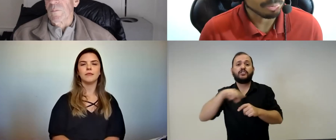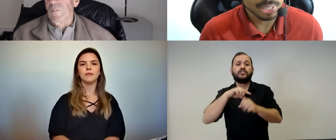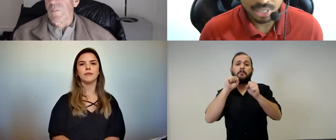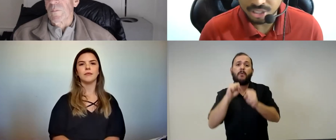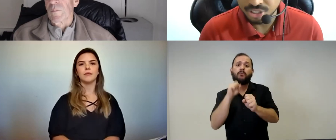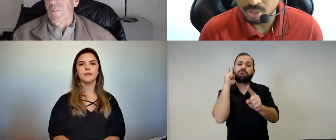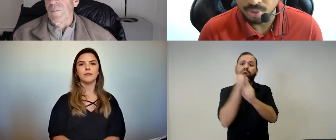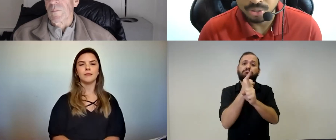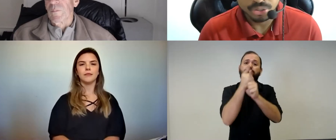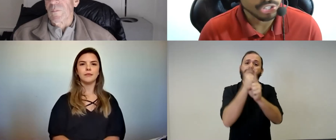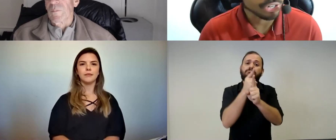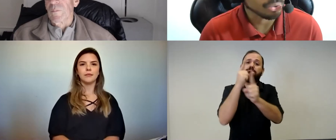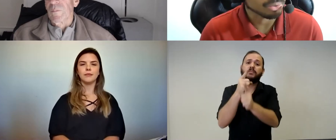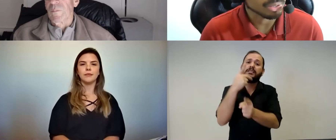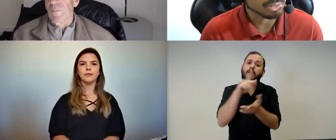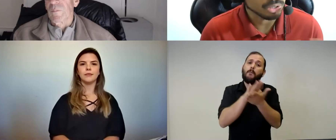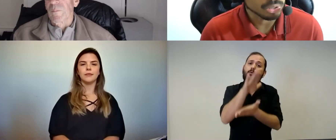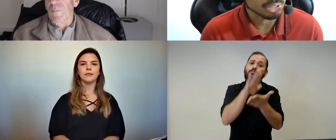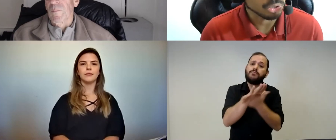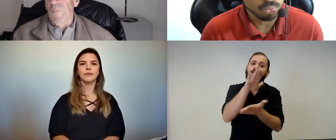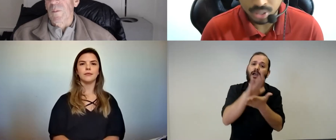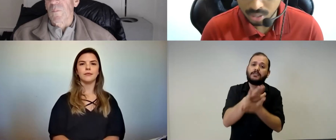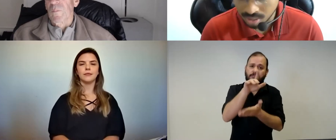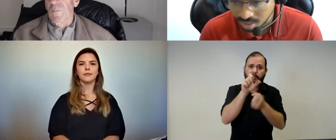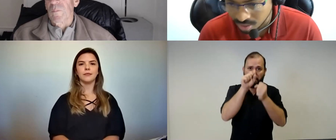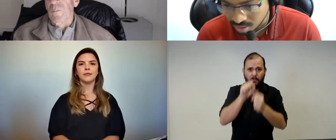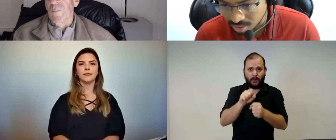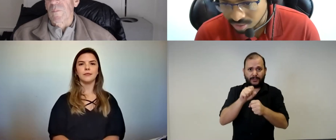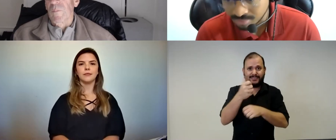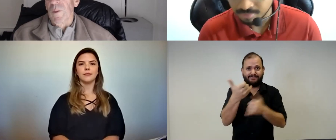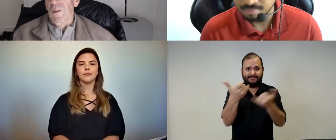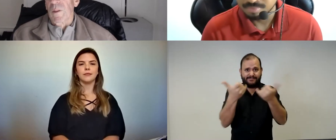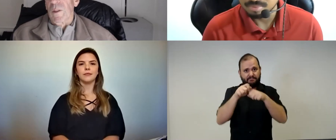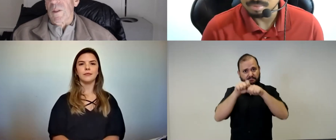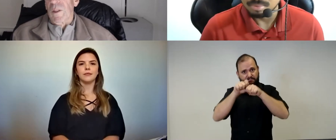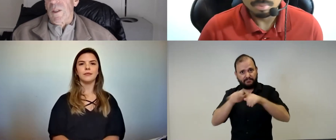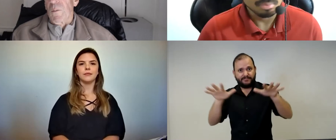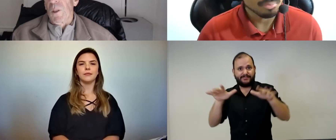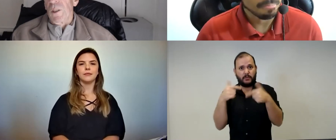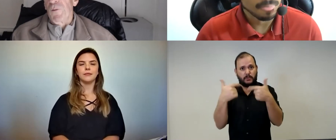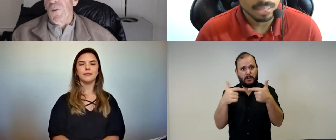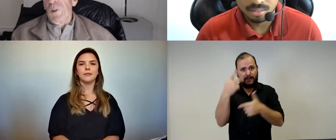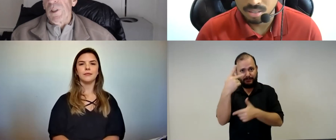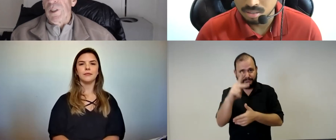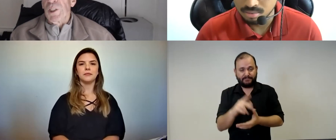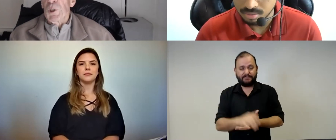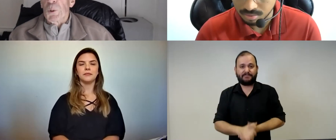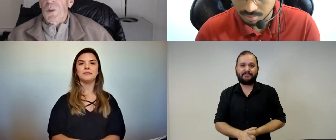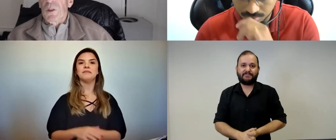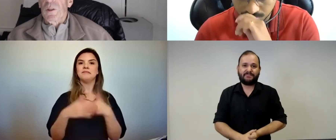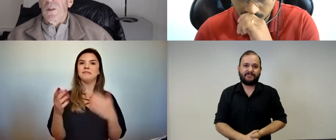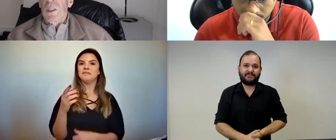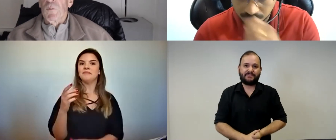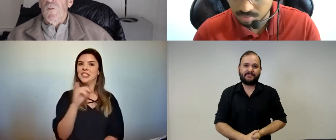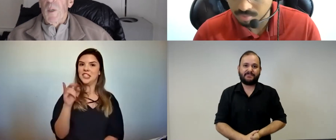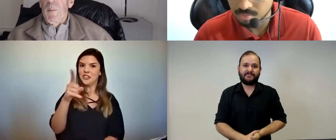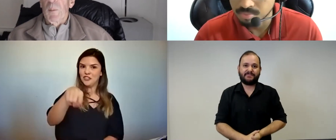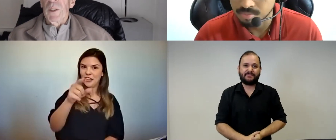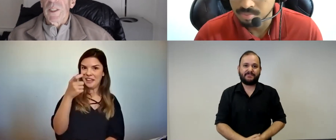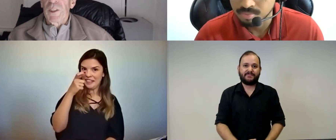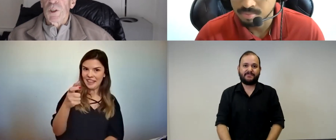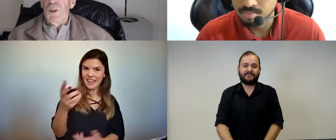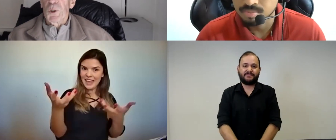your publications, where you share your work. Well, if you're really interested in some of